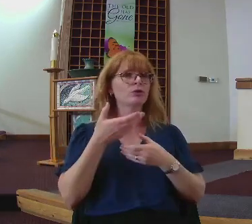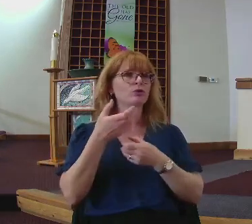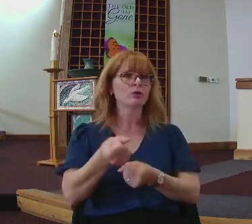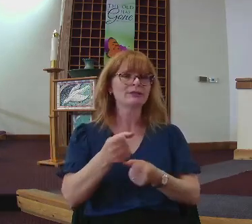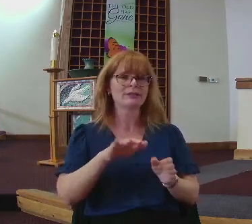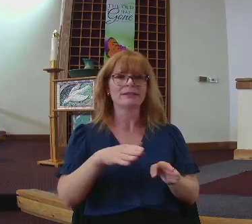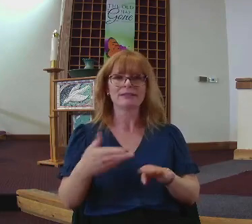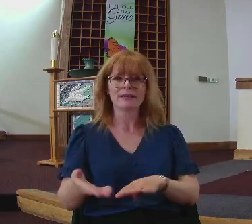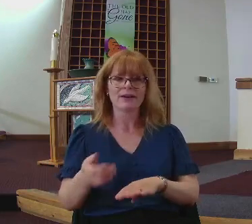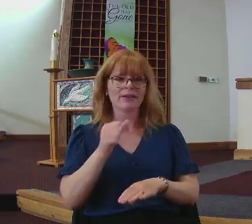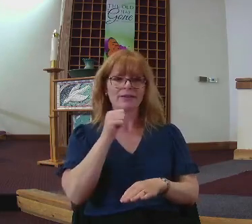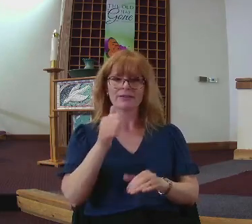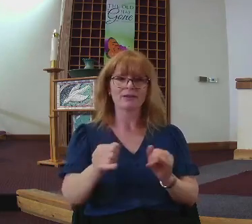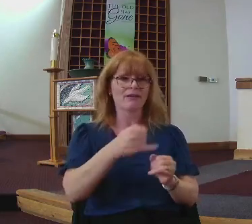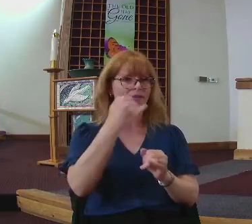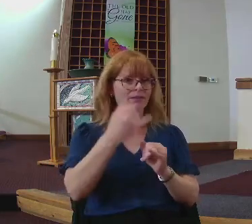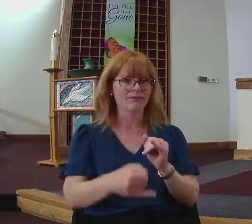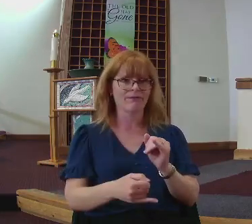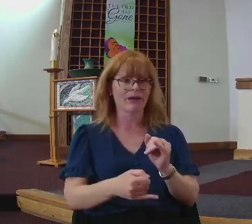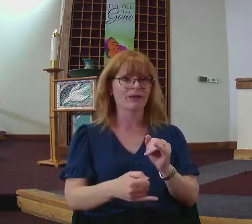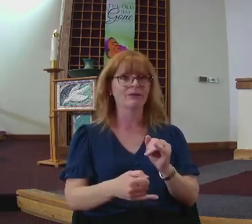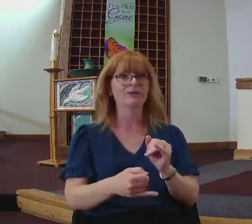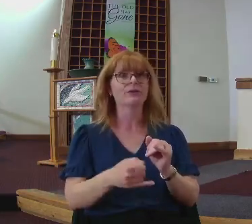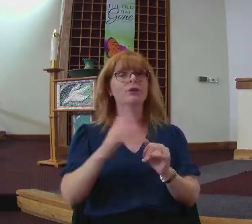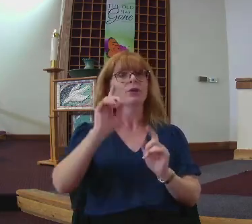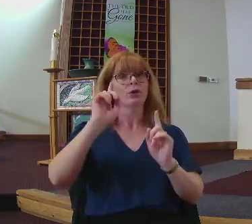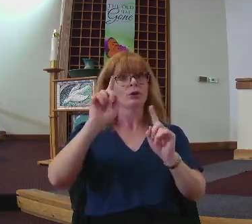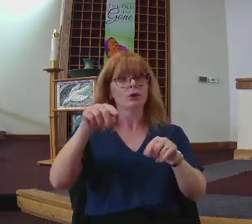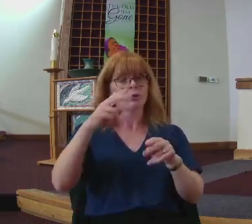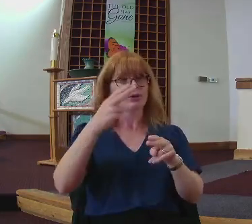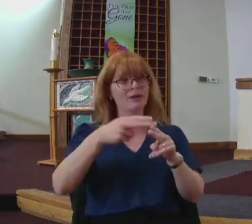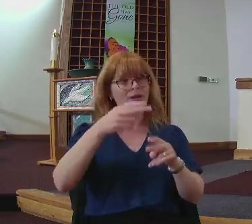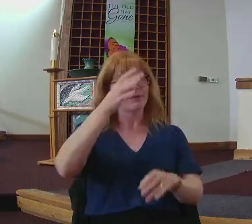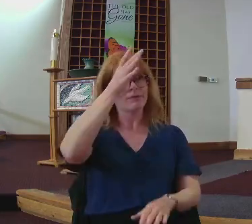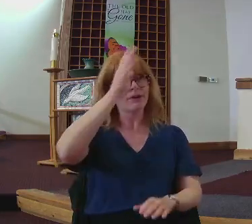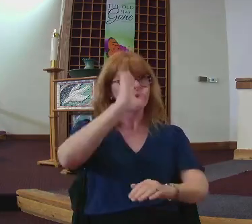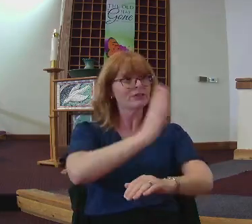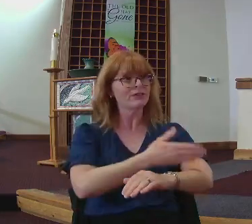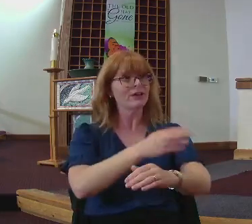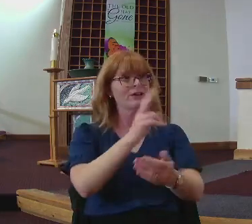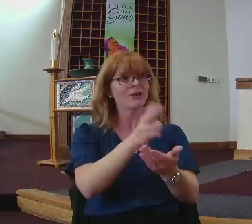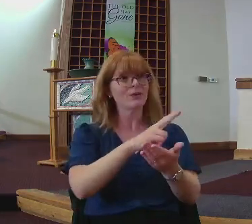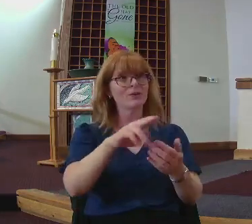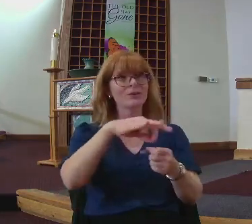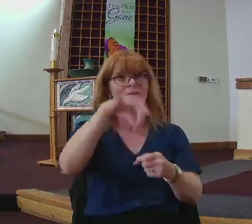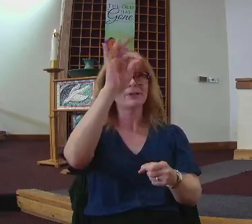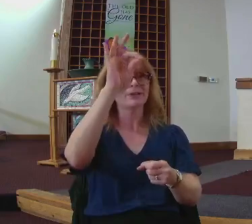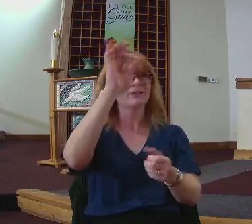final word. Go in the name of God, the Father, the Son, and the Holy Spirit. Amen.